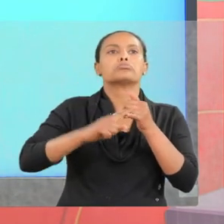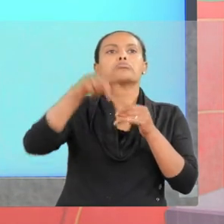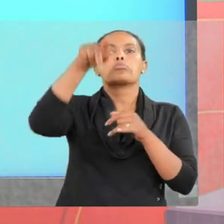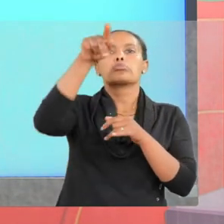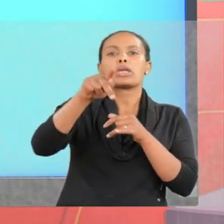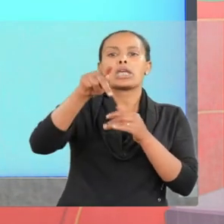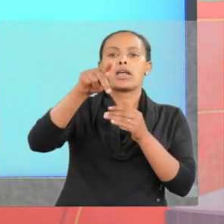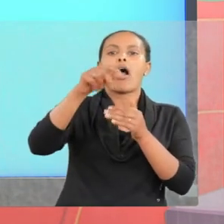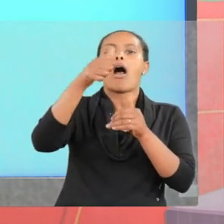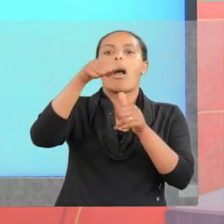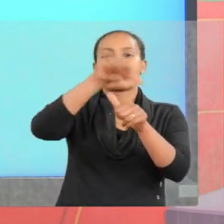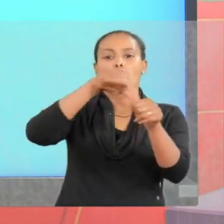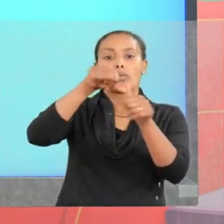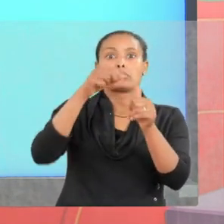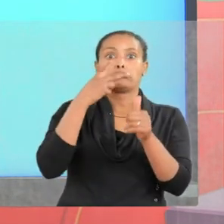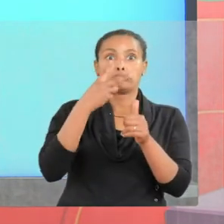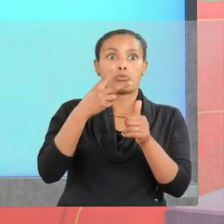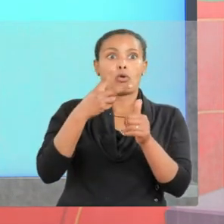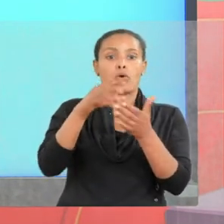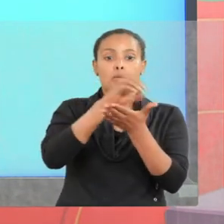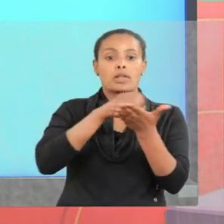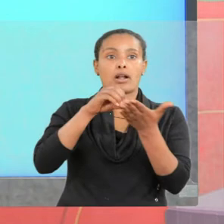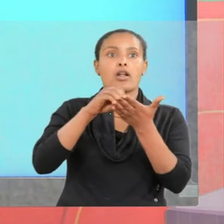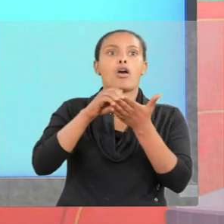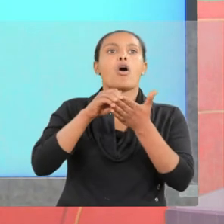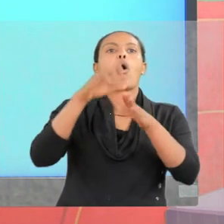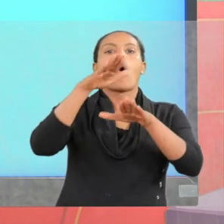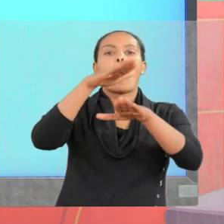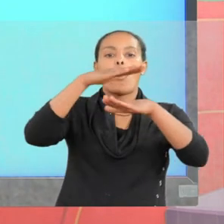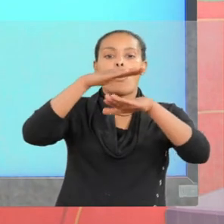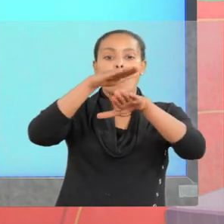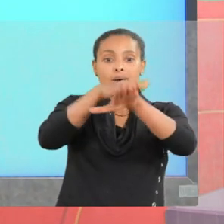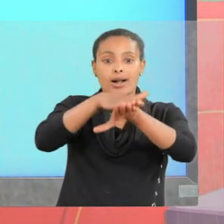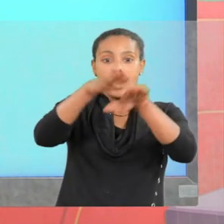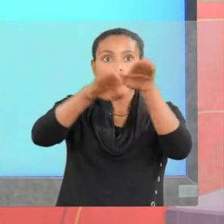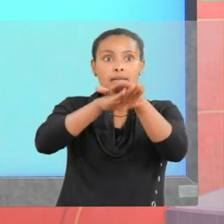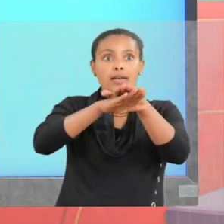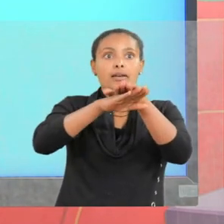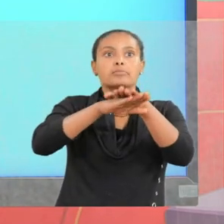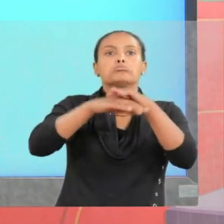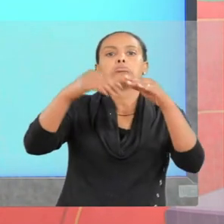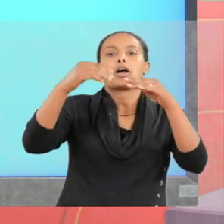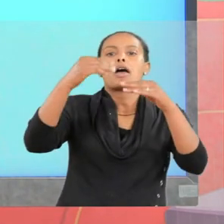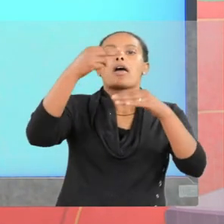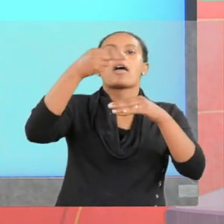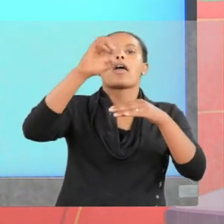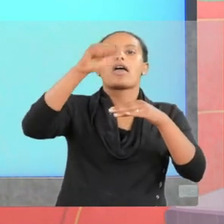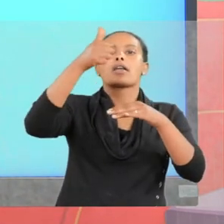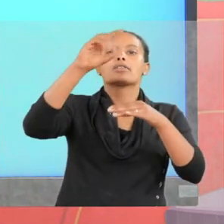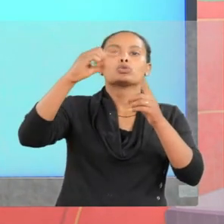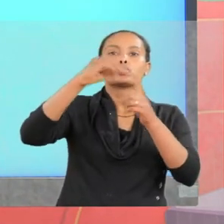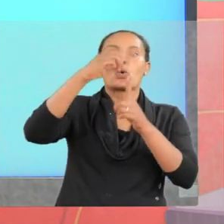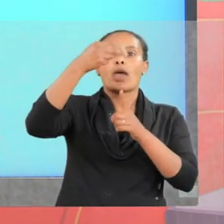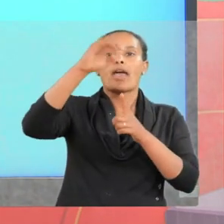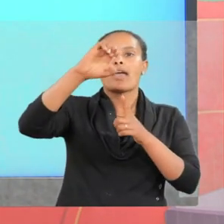p-atomic orbitals. Look. Now, the overlapping is head-to-head, you